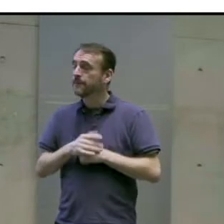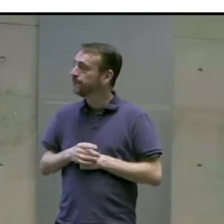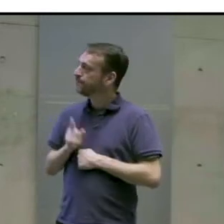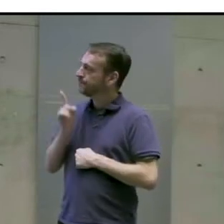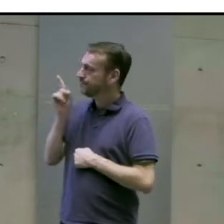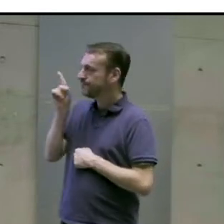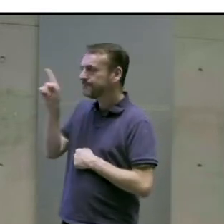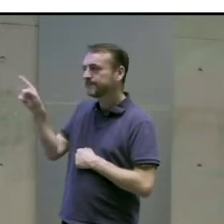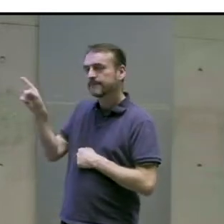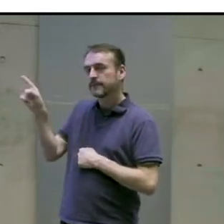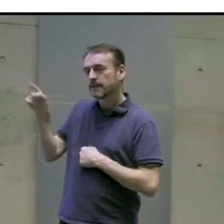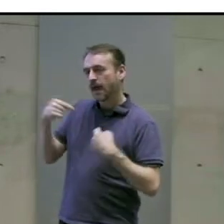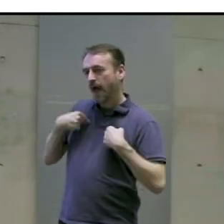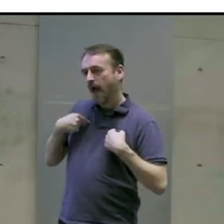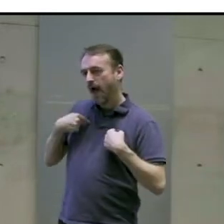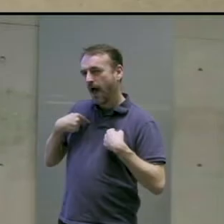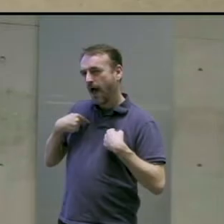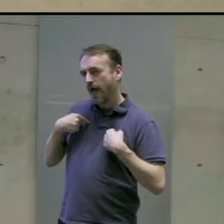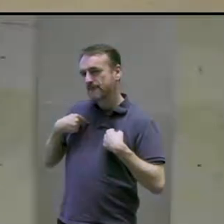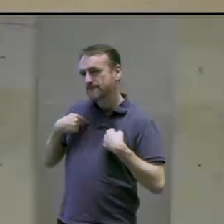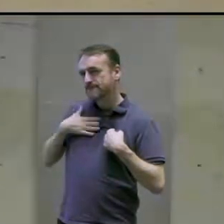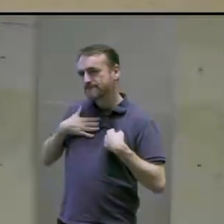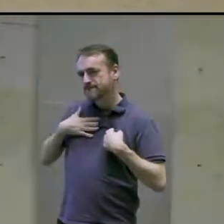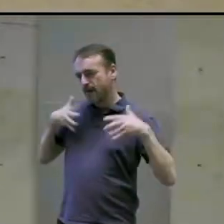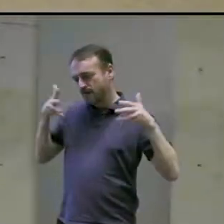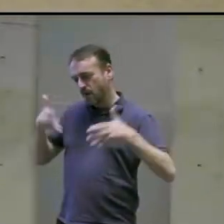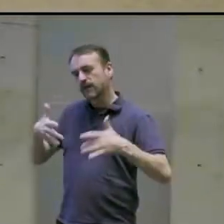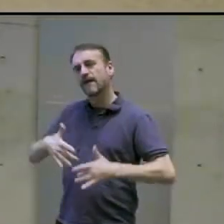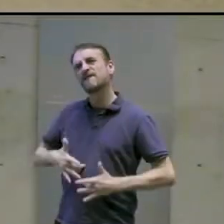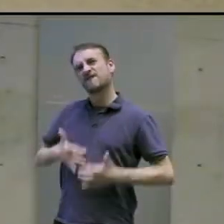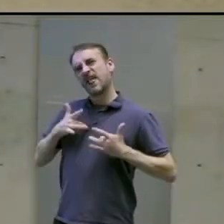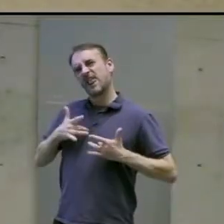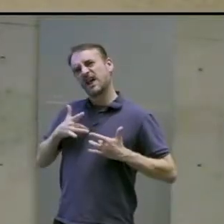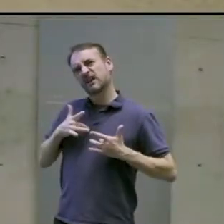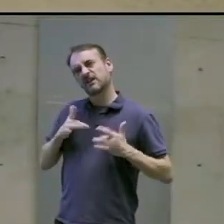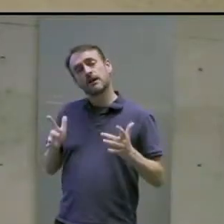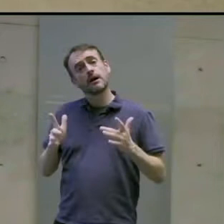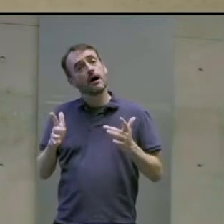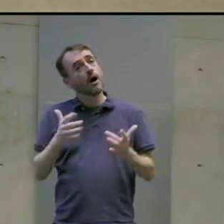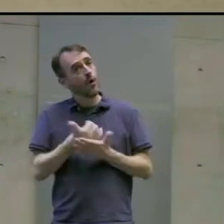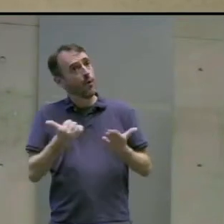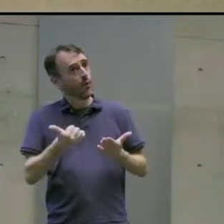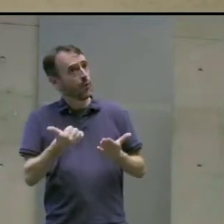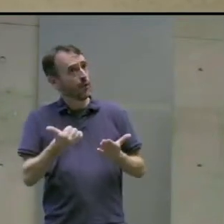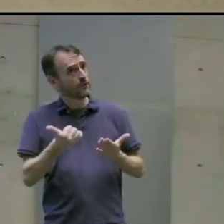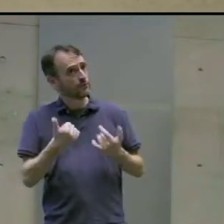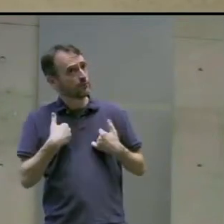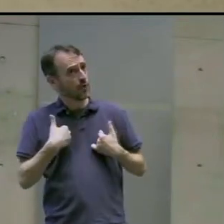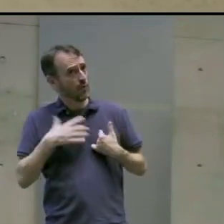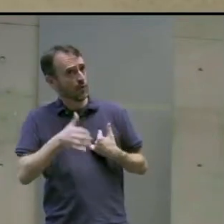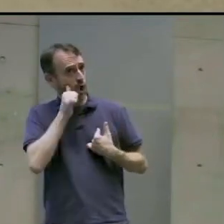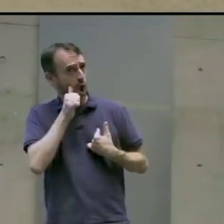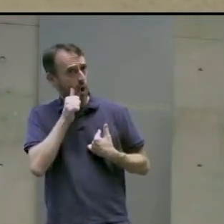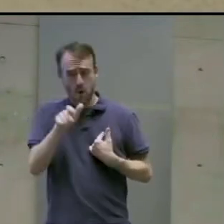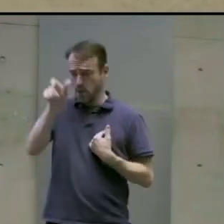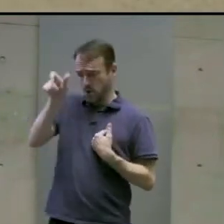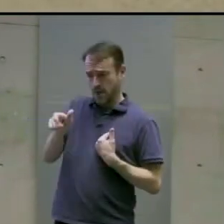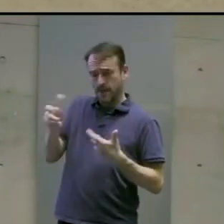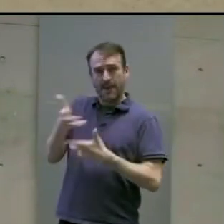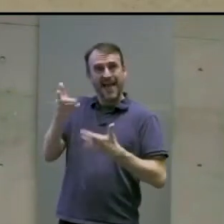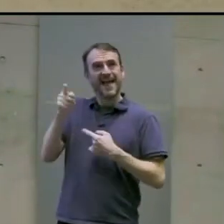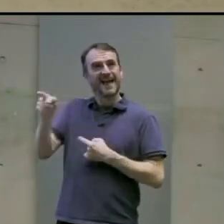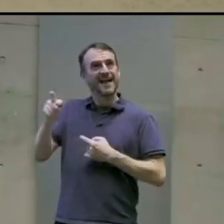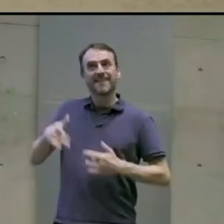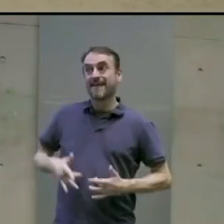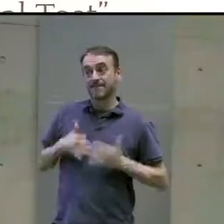Particularly, I focus on feelings. I always want to know, what is the player feeling when they